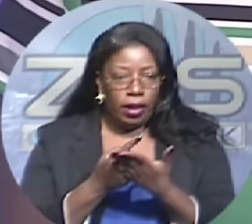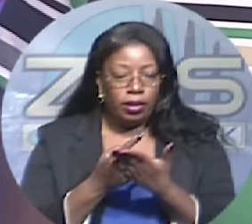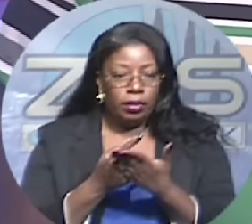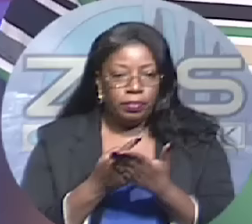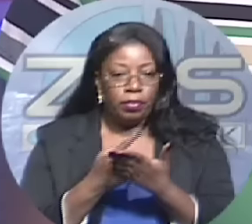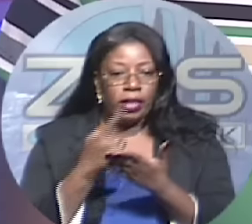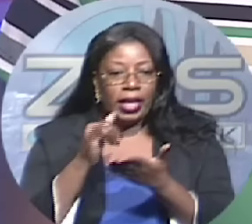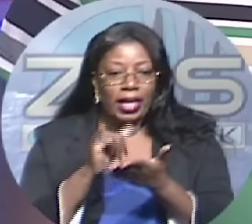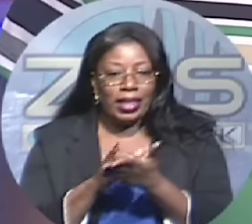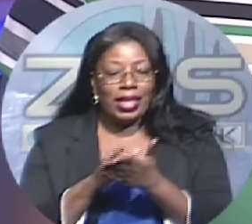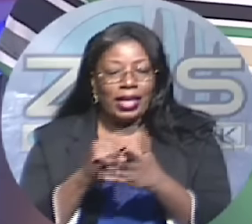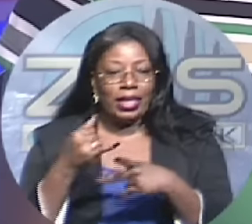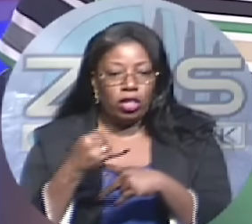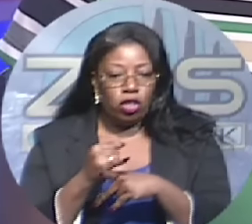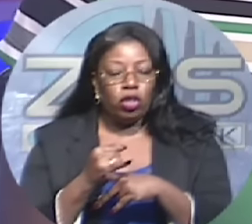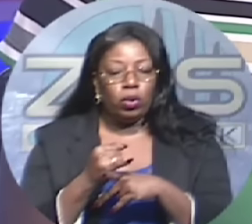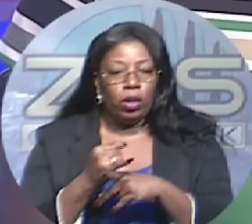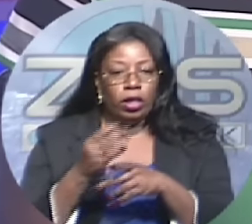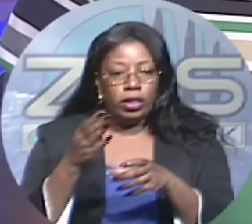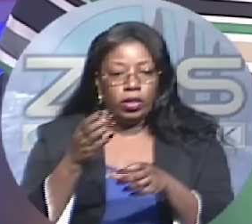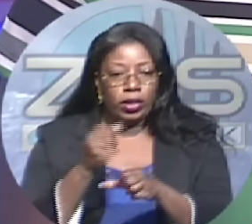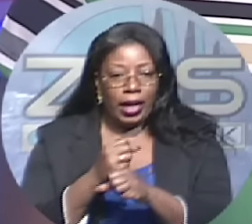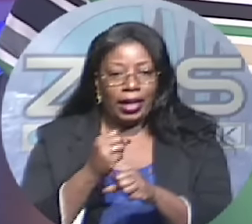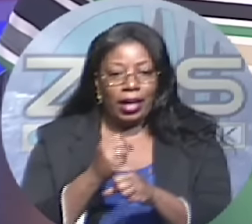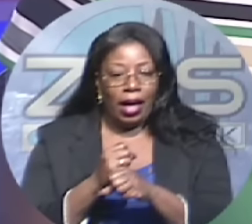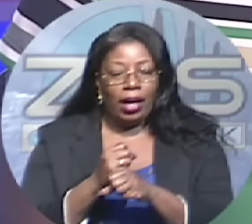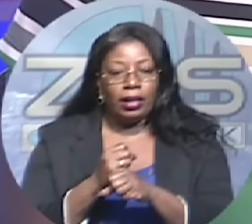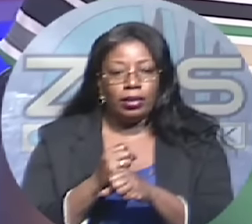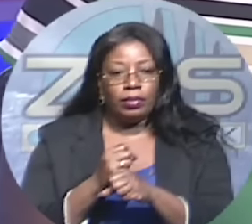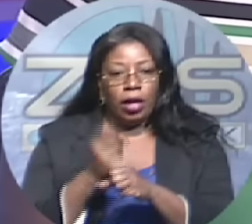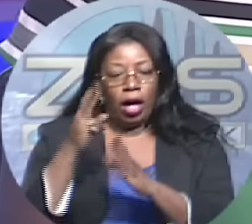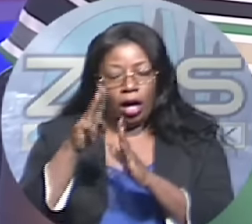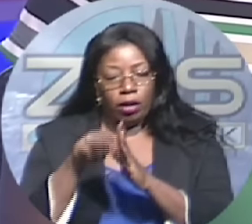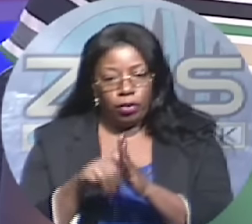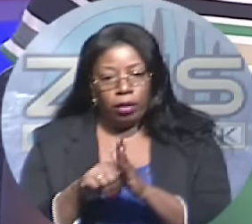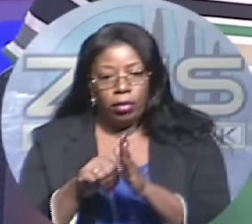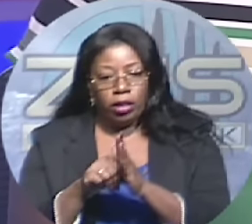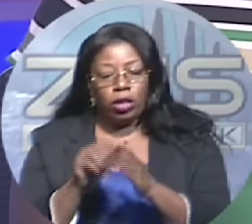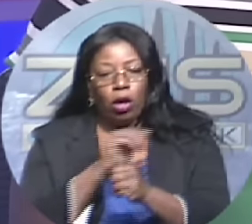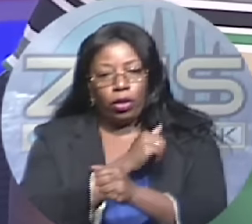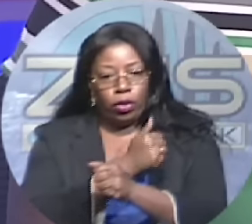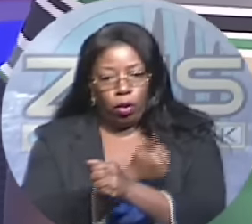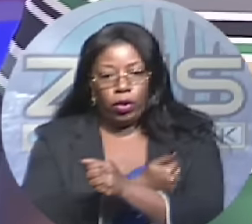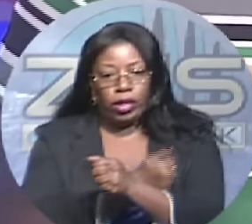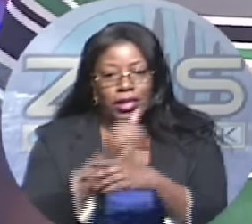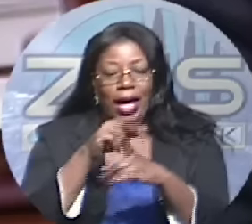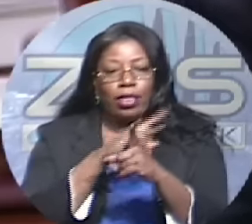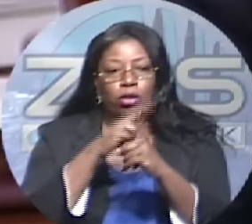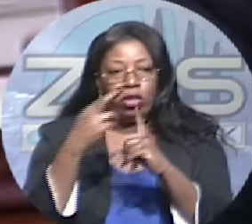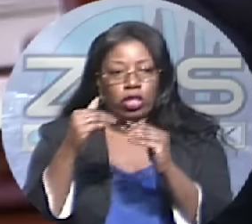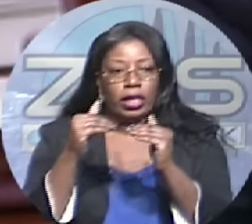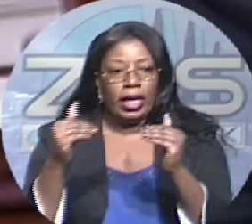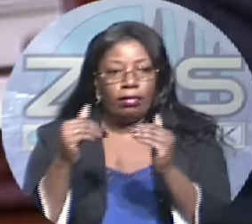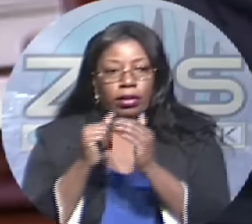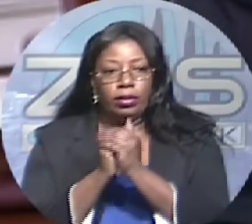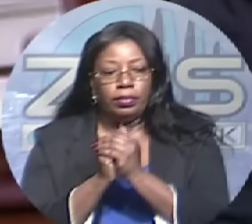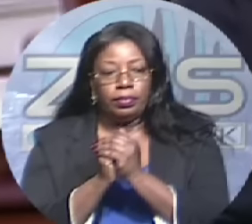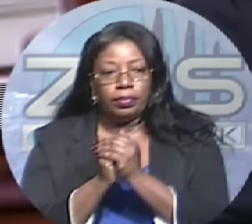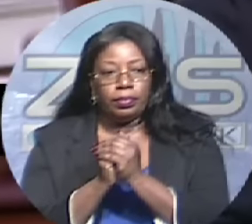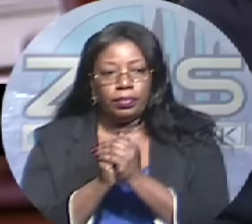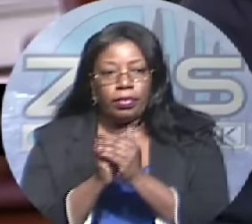that the issue of creating a compliance authority has already been discussed at the regional level. This